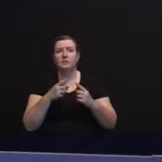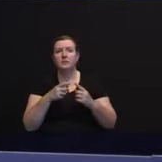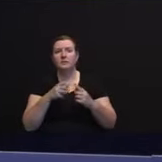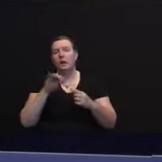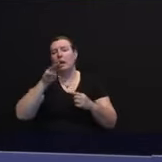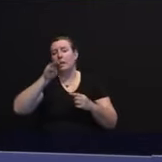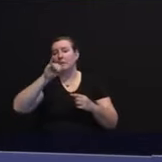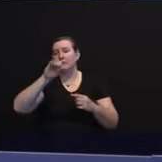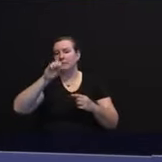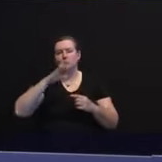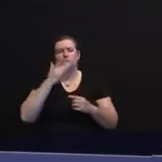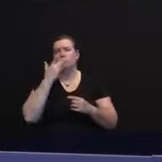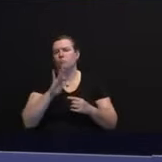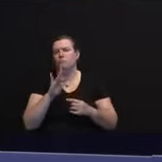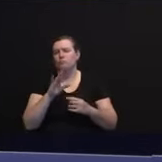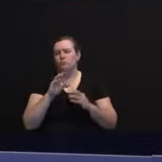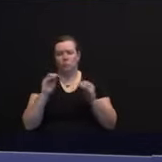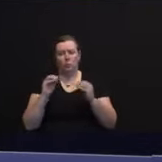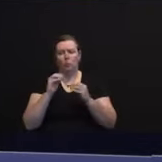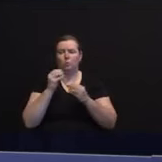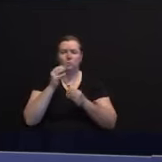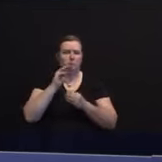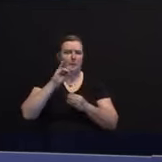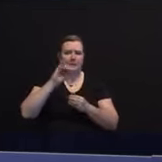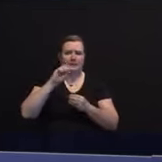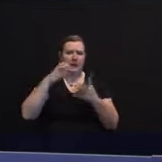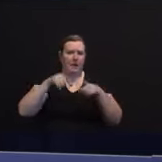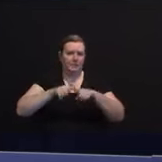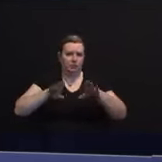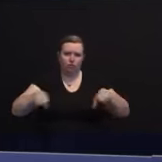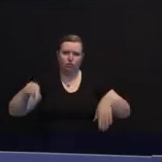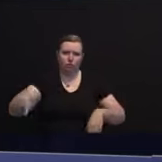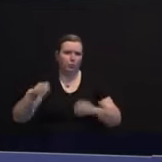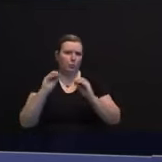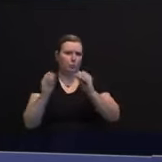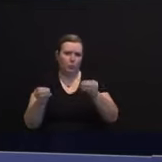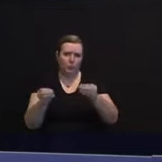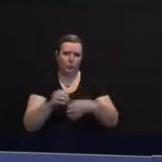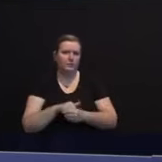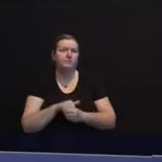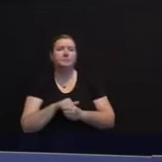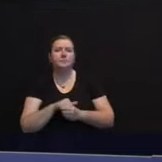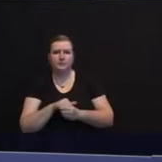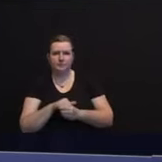61 cases, and there have been no deaths reported in New Jersey at this time.